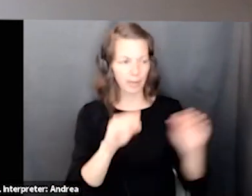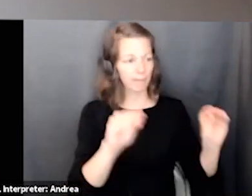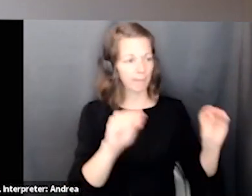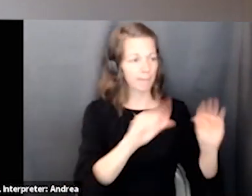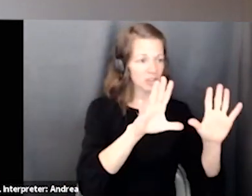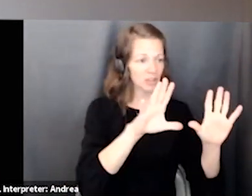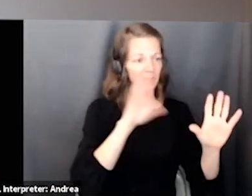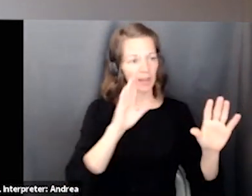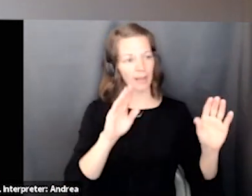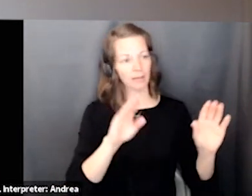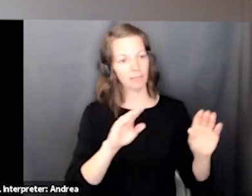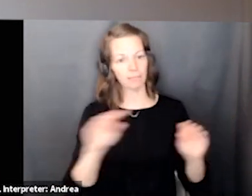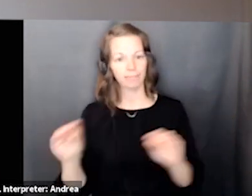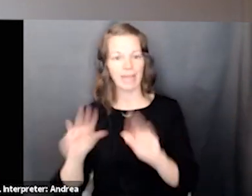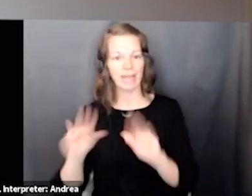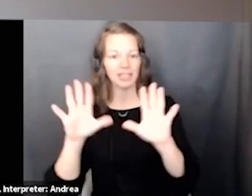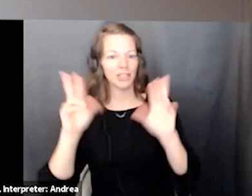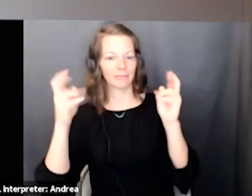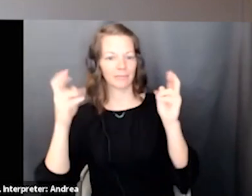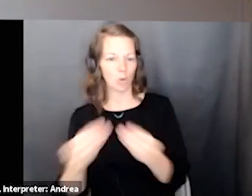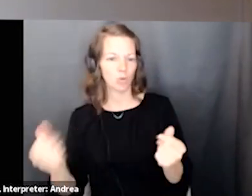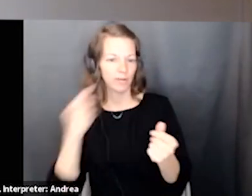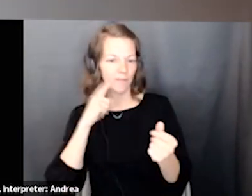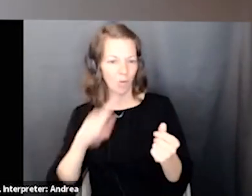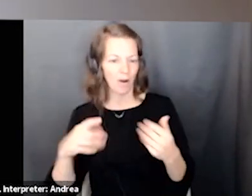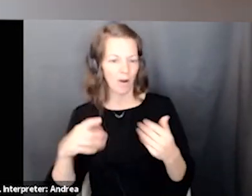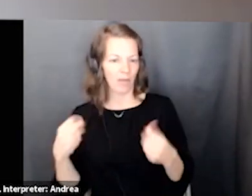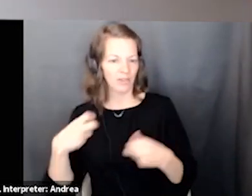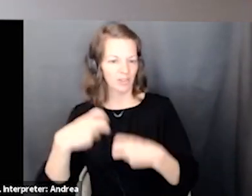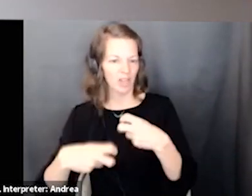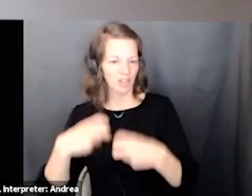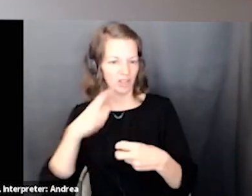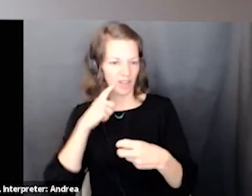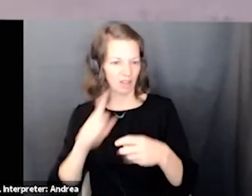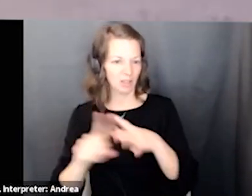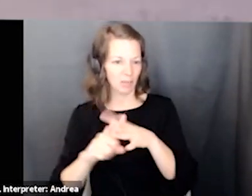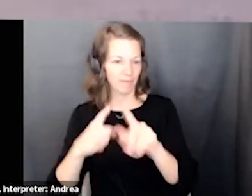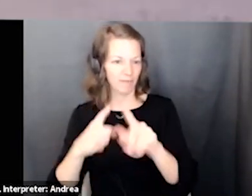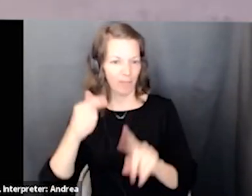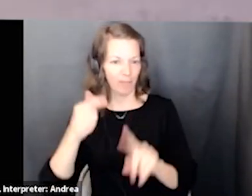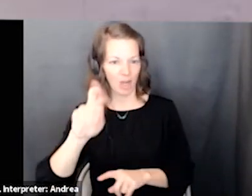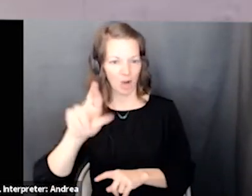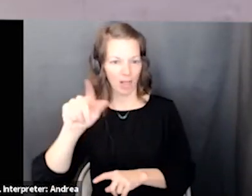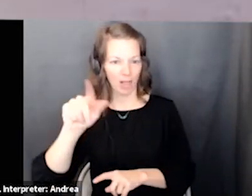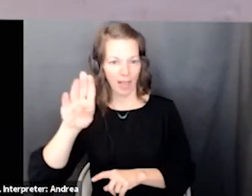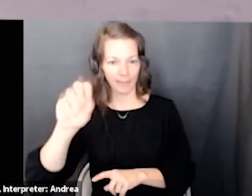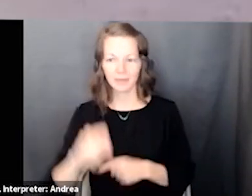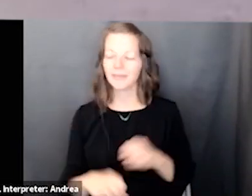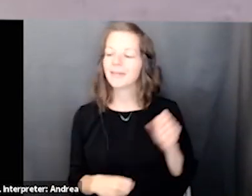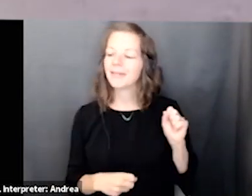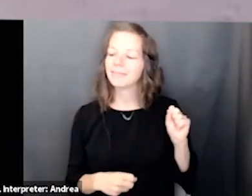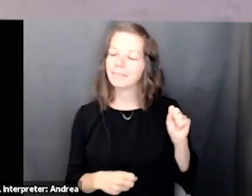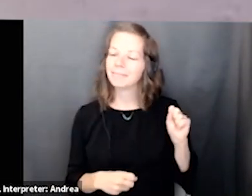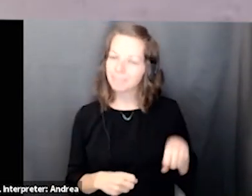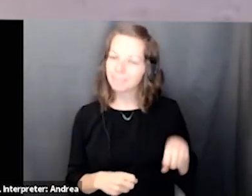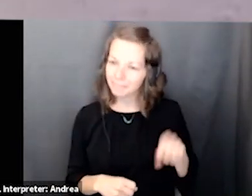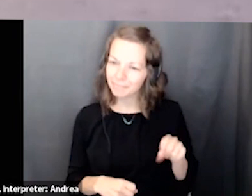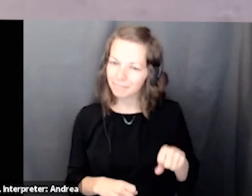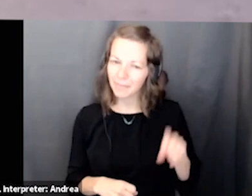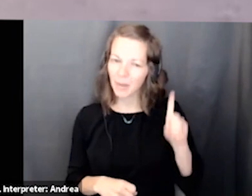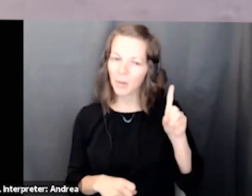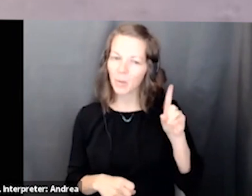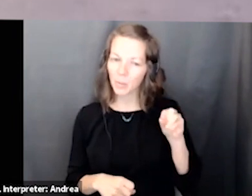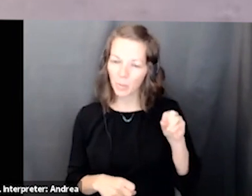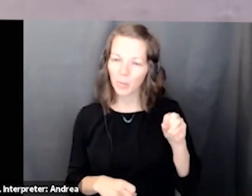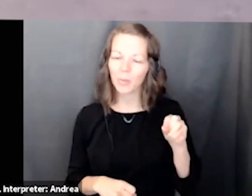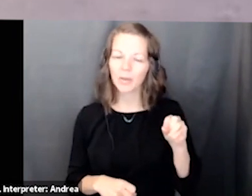the magical solutions to current health challenges that emerge from Langer Labs? Yeah, I do. I mean, to me, I mean, that